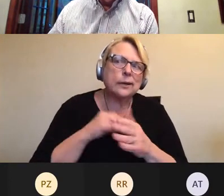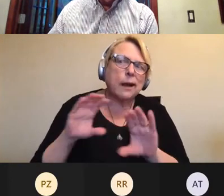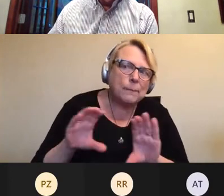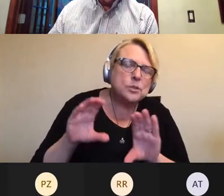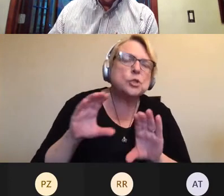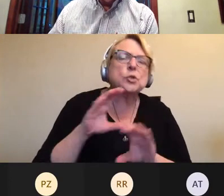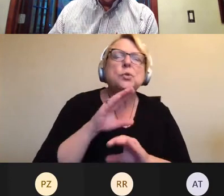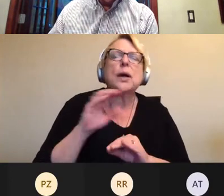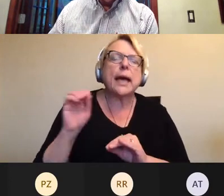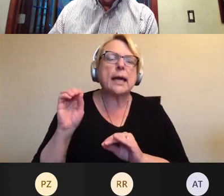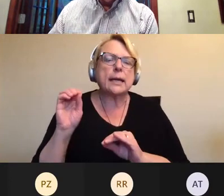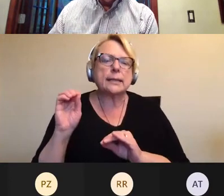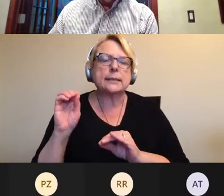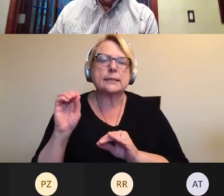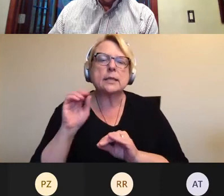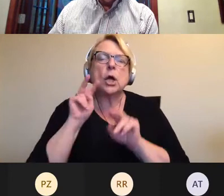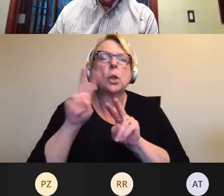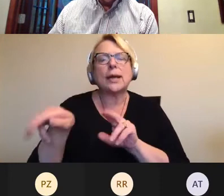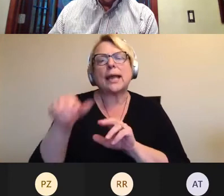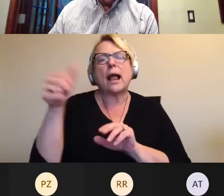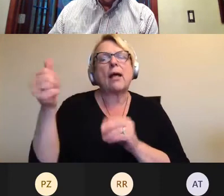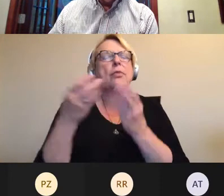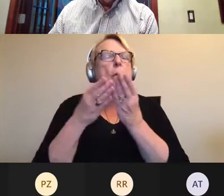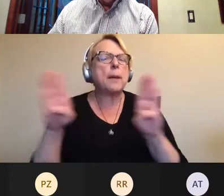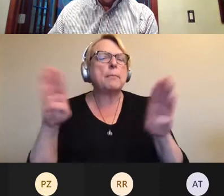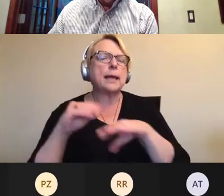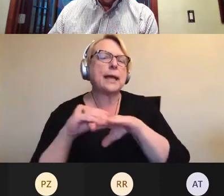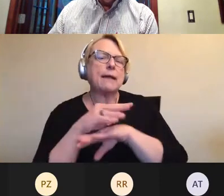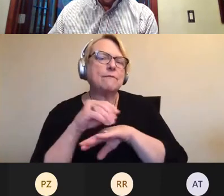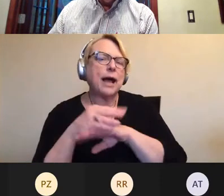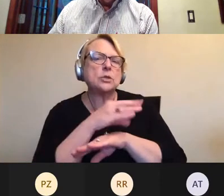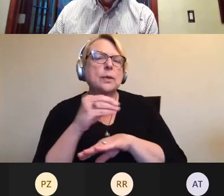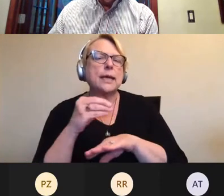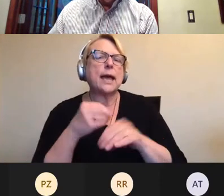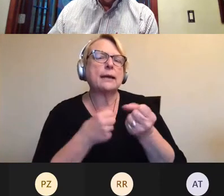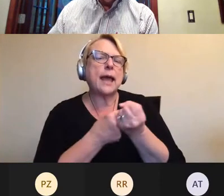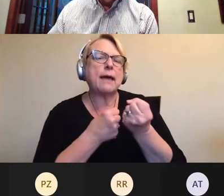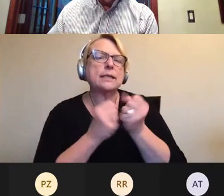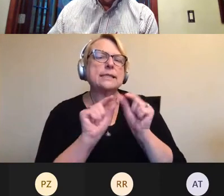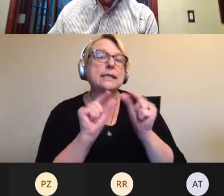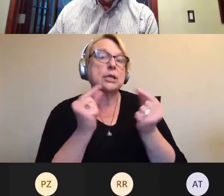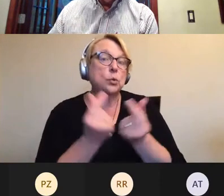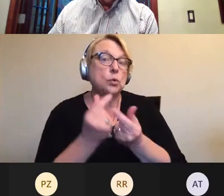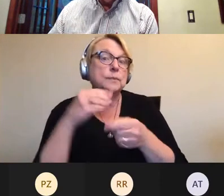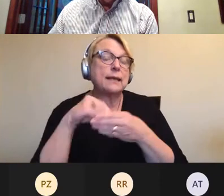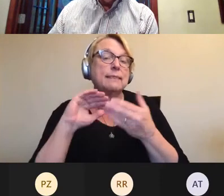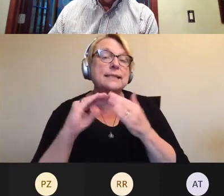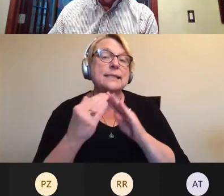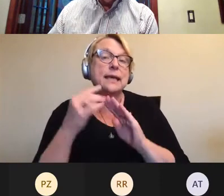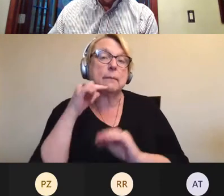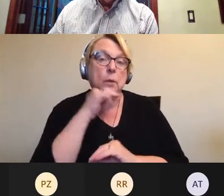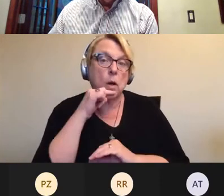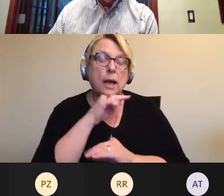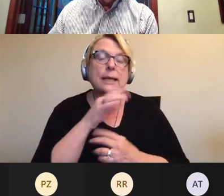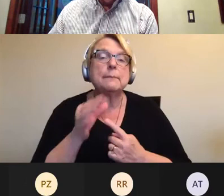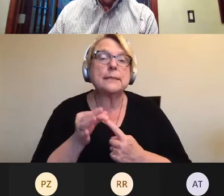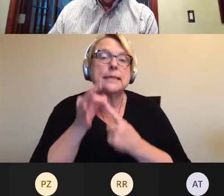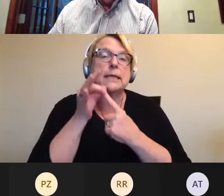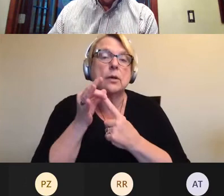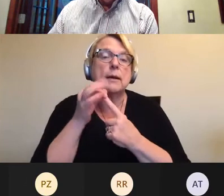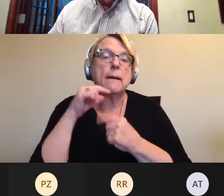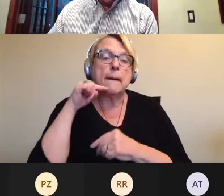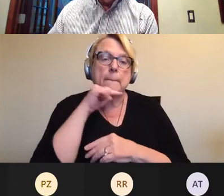a look at some of the other public advisory and advocacy groups within the city of Milwaukee, particularly the Milwaukee